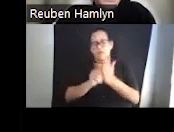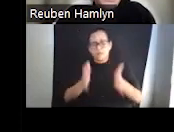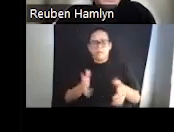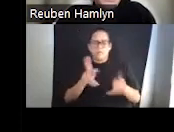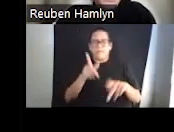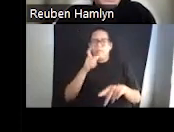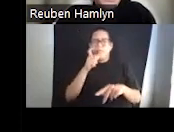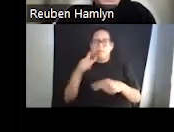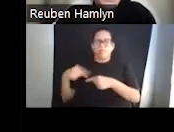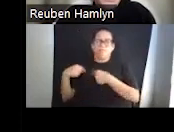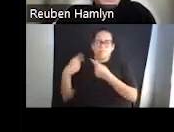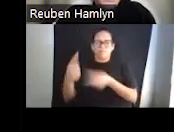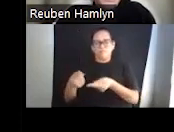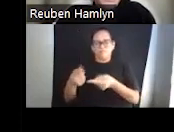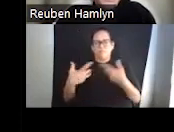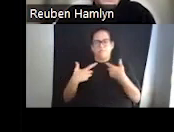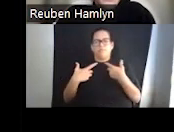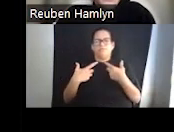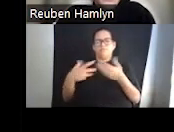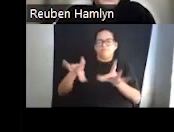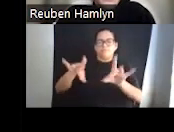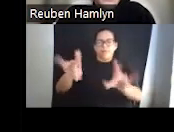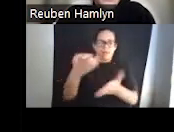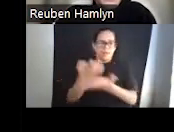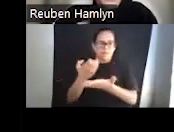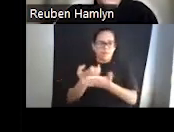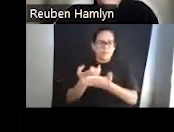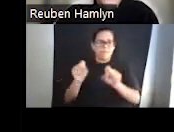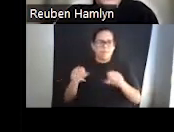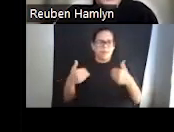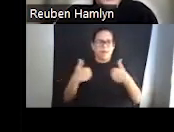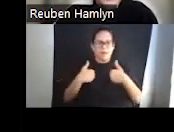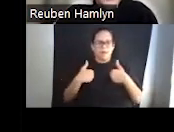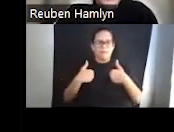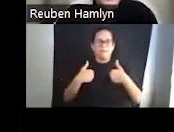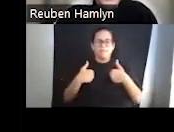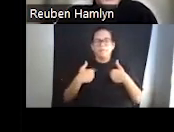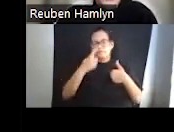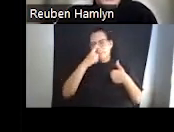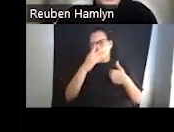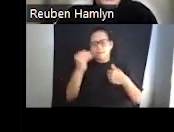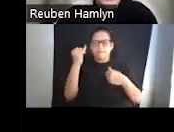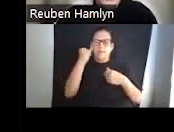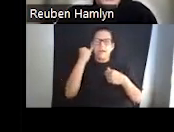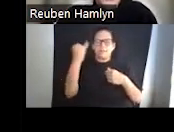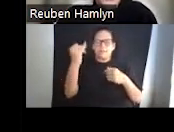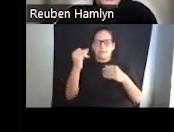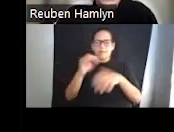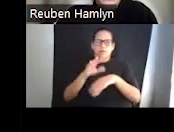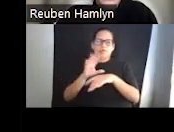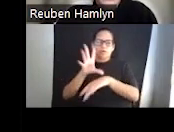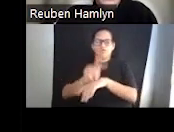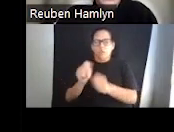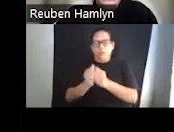been recovering this evidence may have, potentially also ideally consult with them,